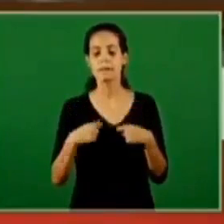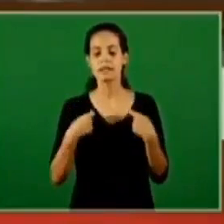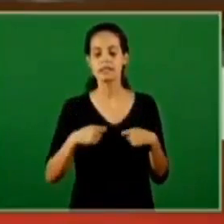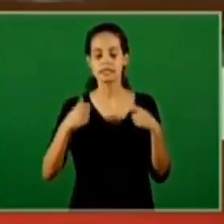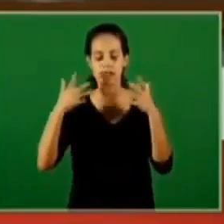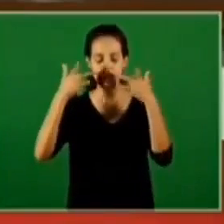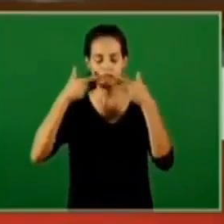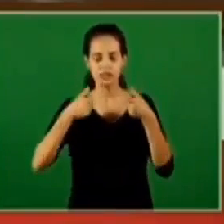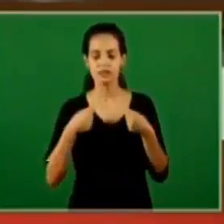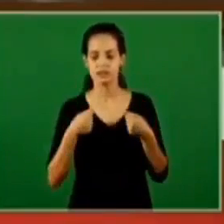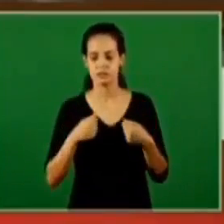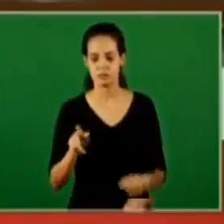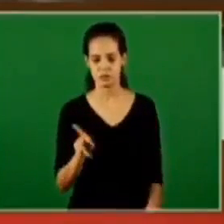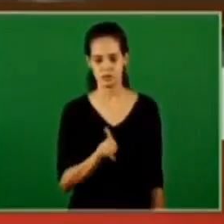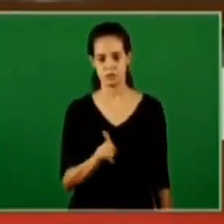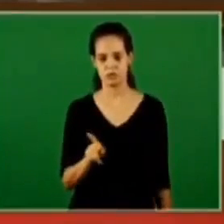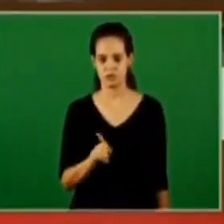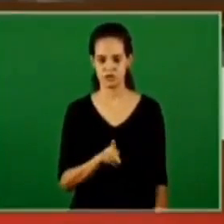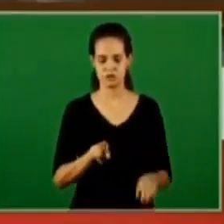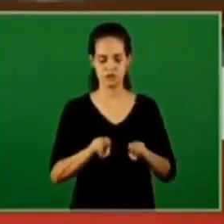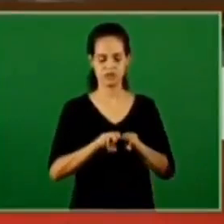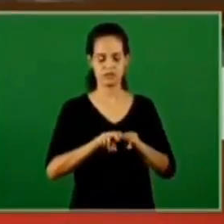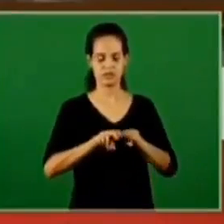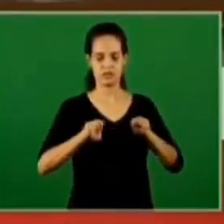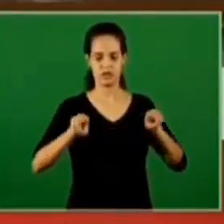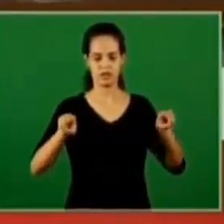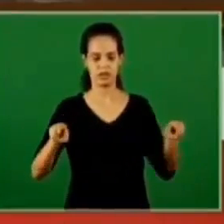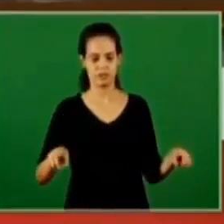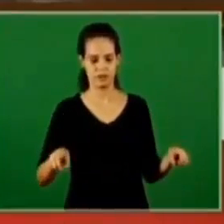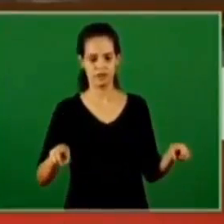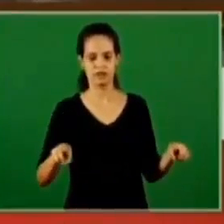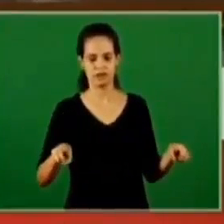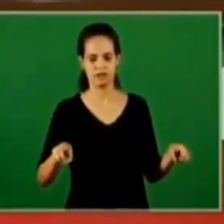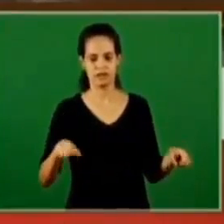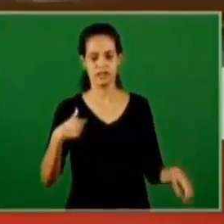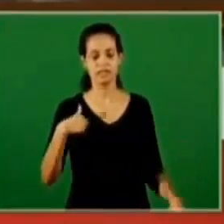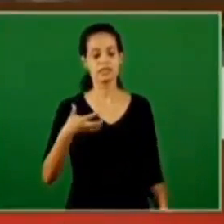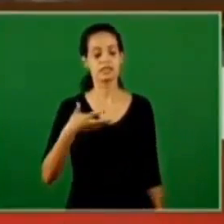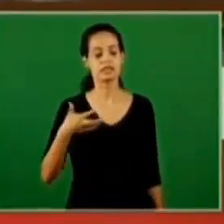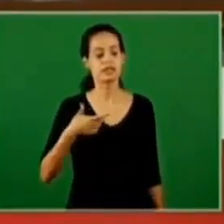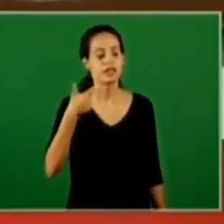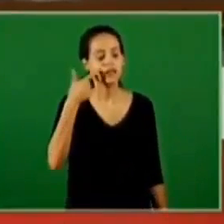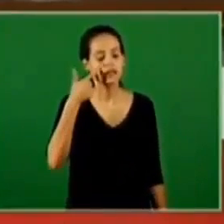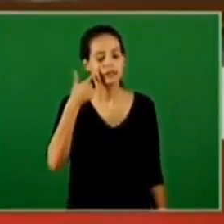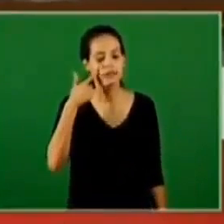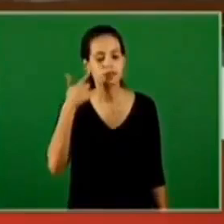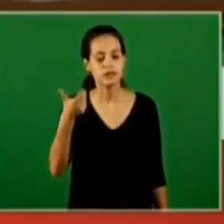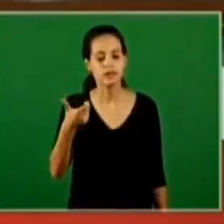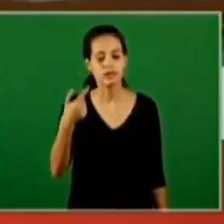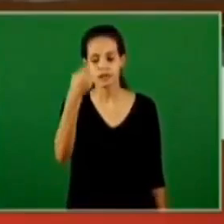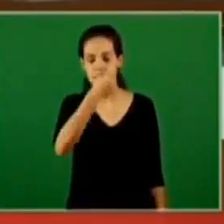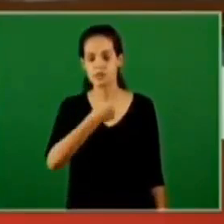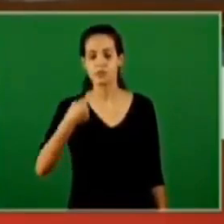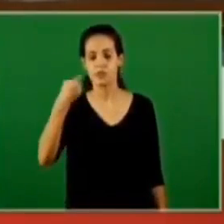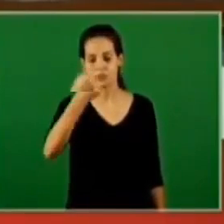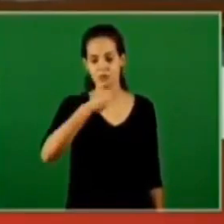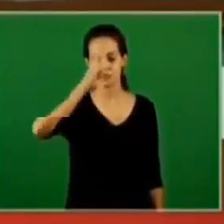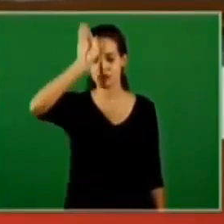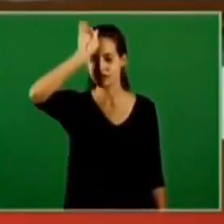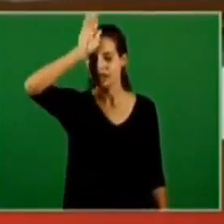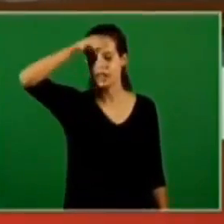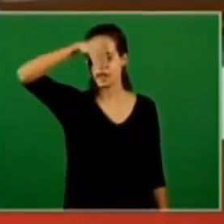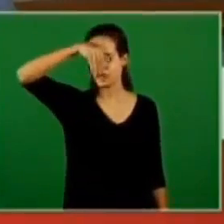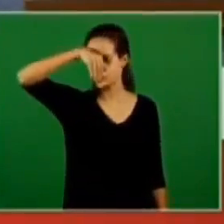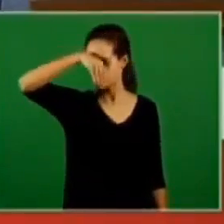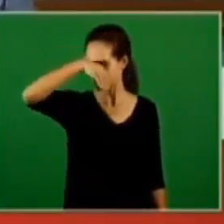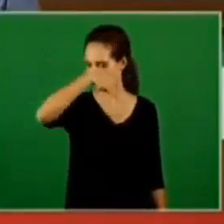show her face. The teachers are going to be the panel that is going to decide whether she can be a teacher. She has the hair in